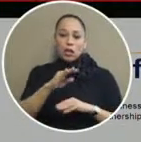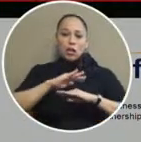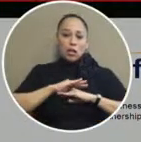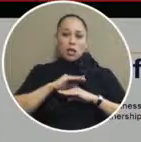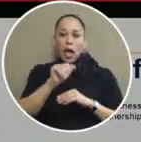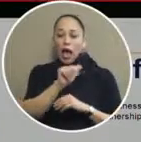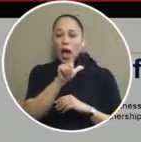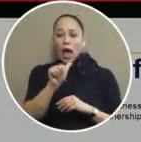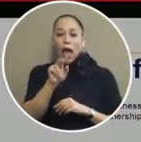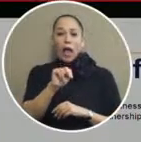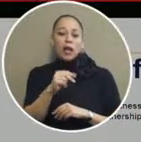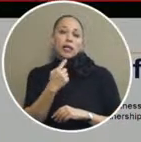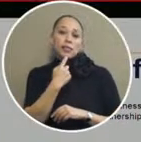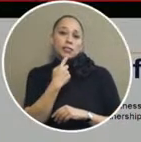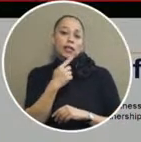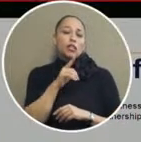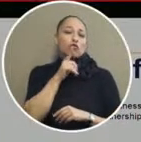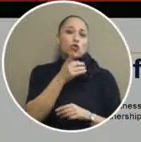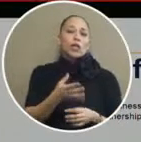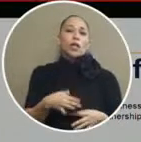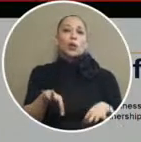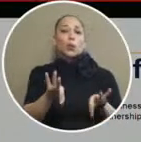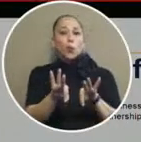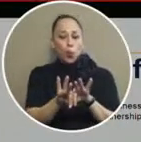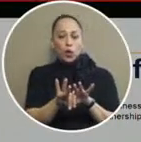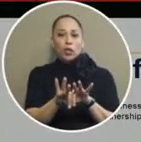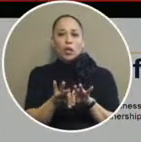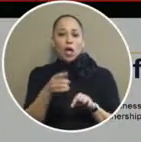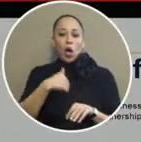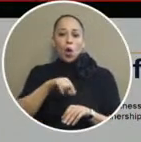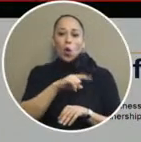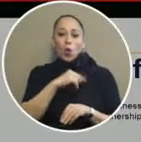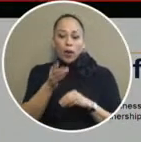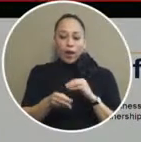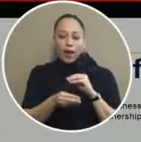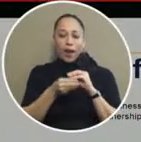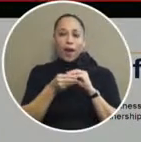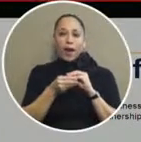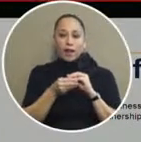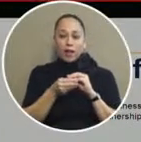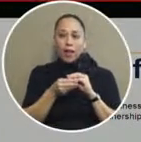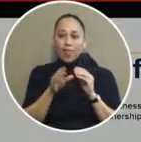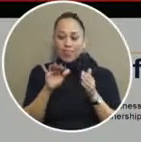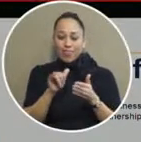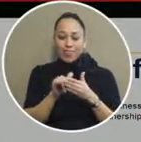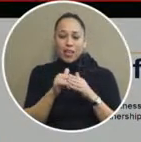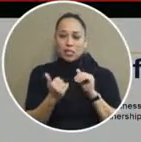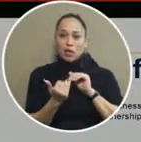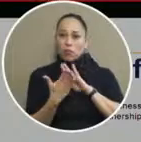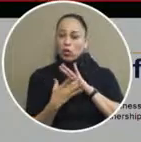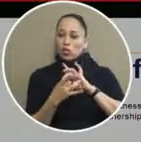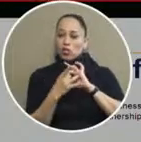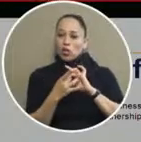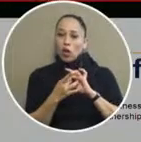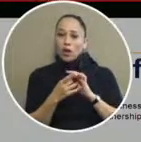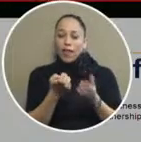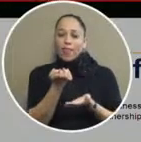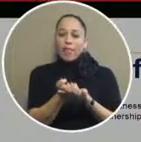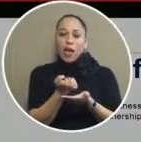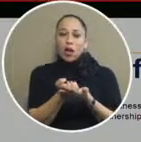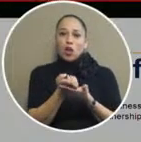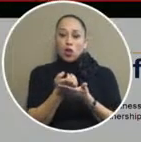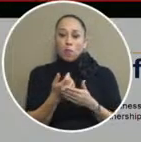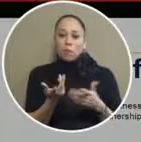Alan just talked about, it's really important that we add this additional approach with regards to just the